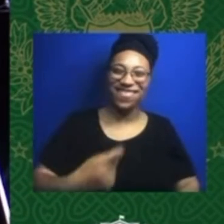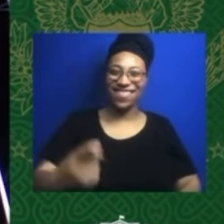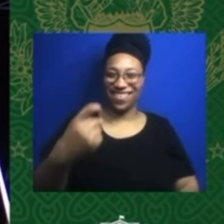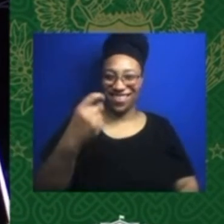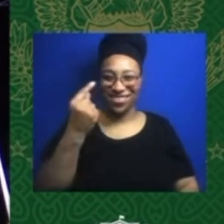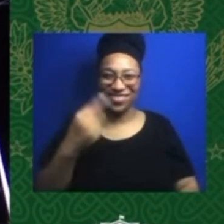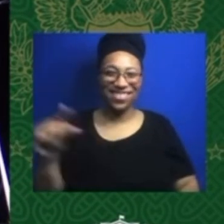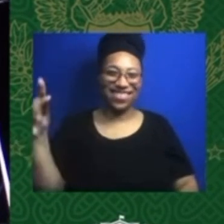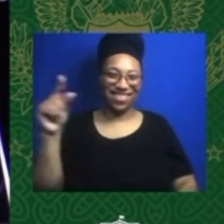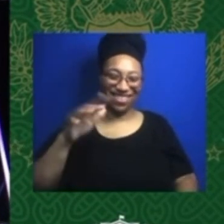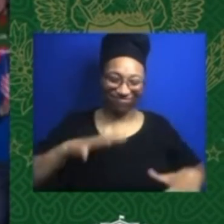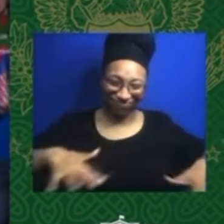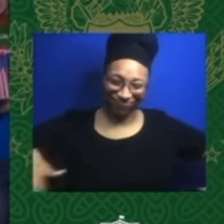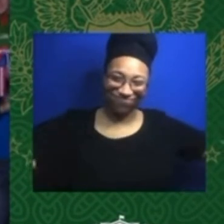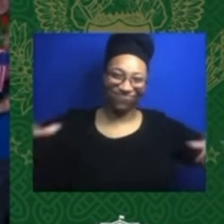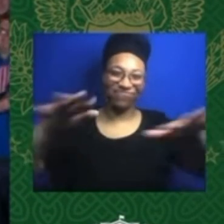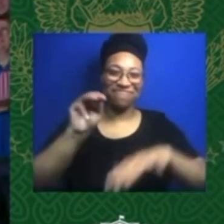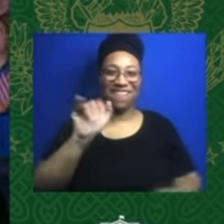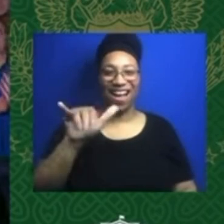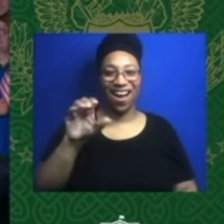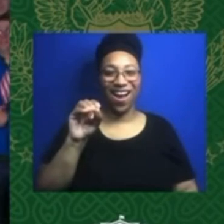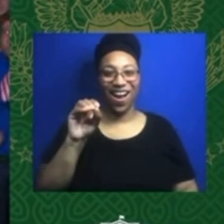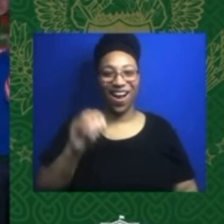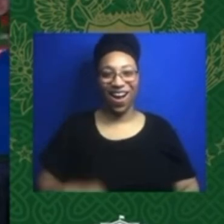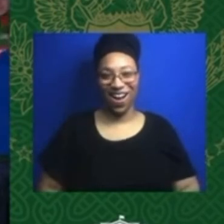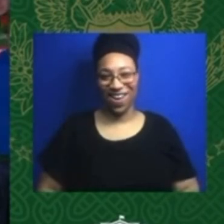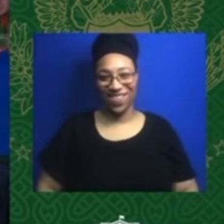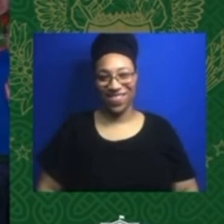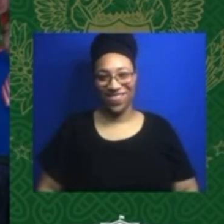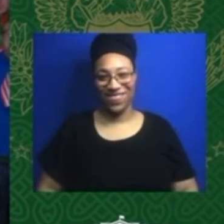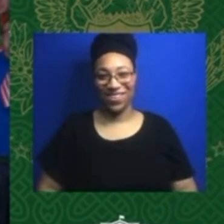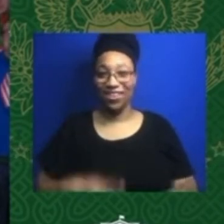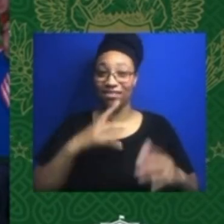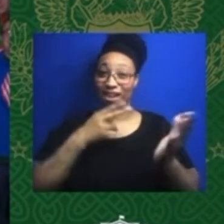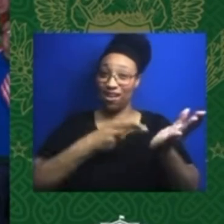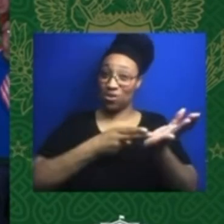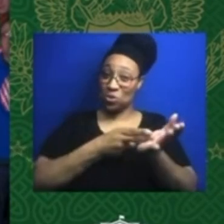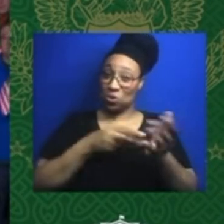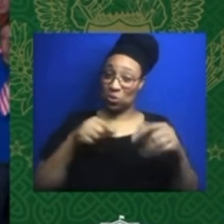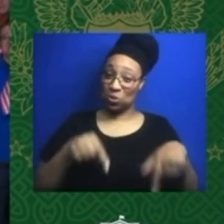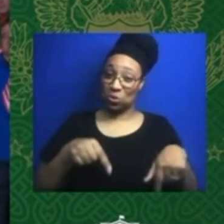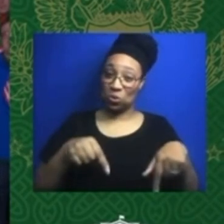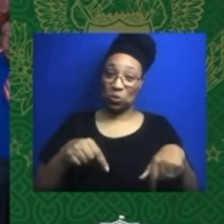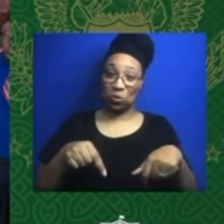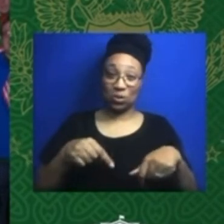The truth of it is, being here does feel, I know it's going to say, it feels like coming home.